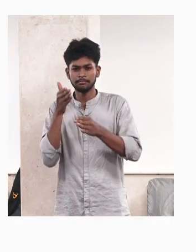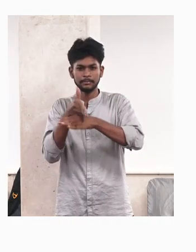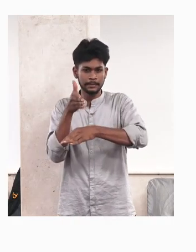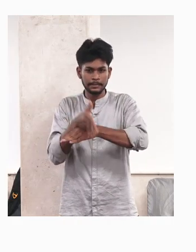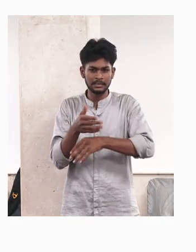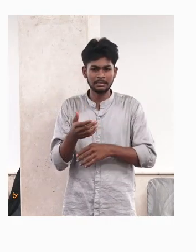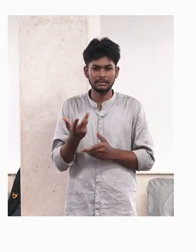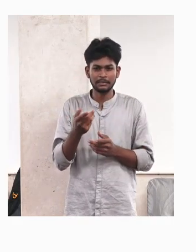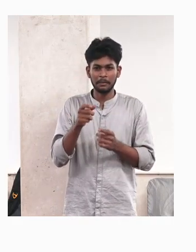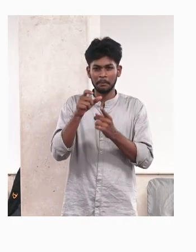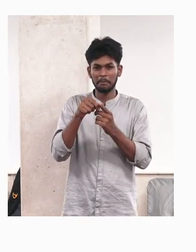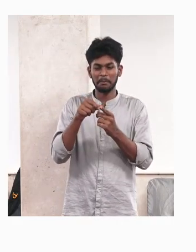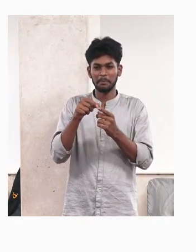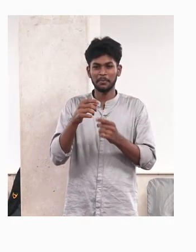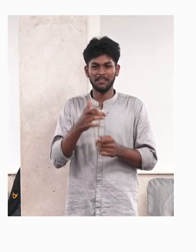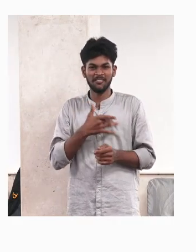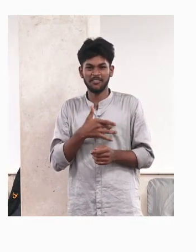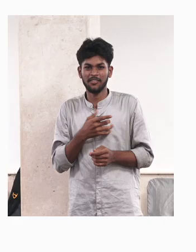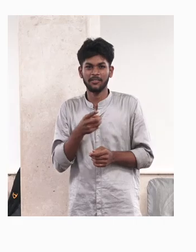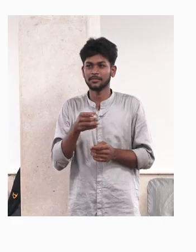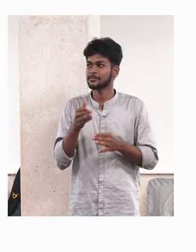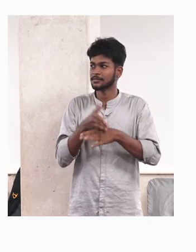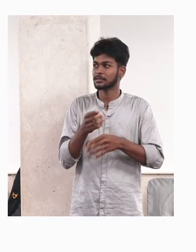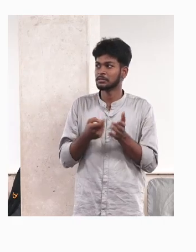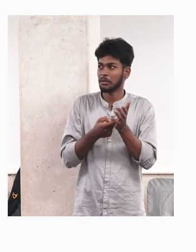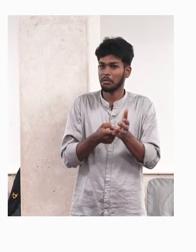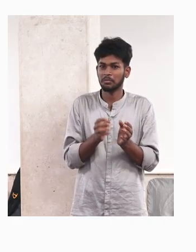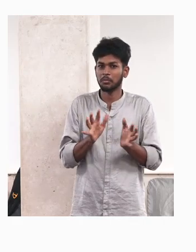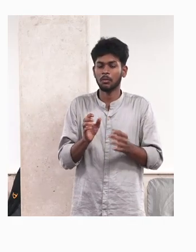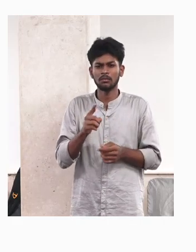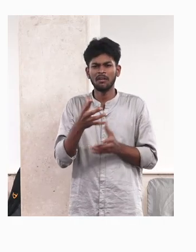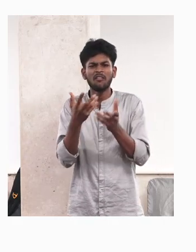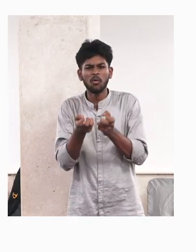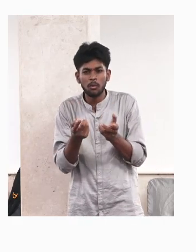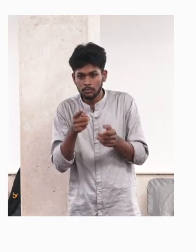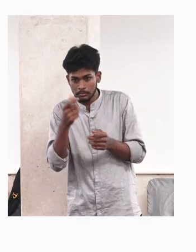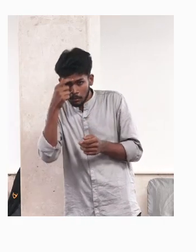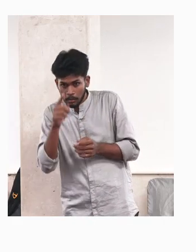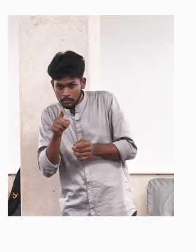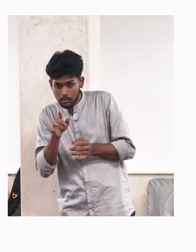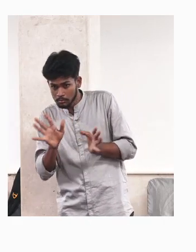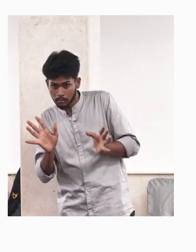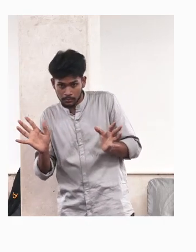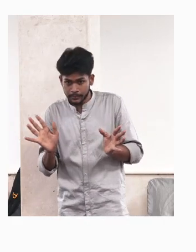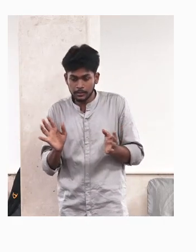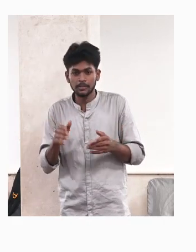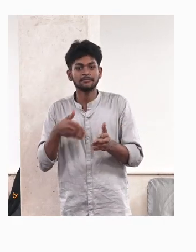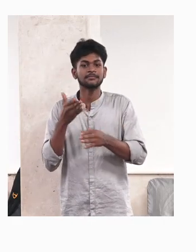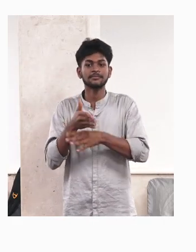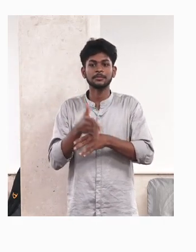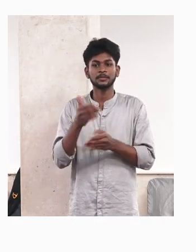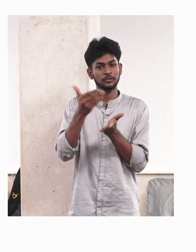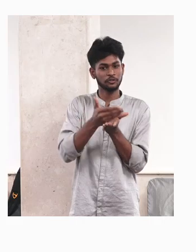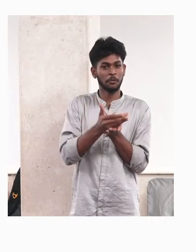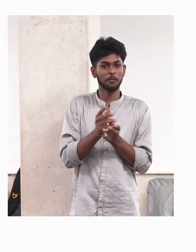and it was almost like business. Okay, what do you want? Yeah, is this your problem? So we'll do this, and that's about it. But